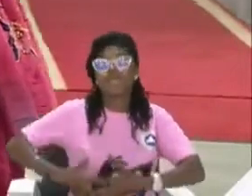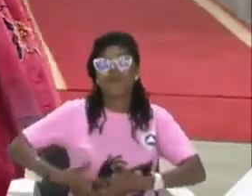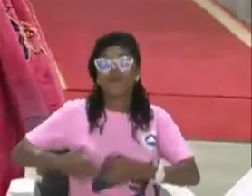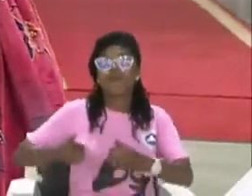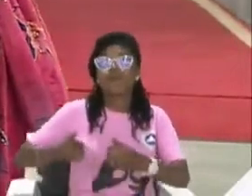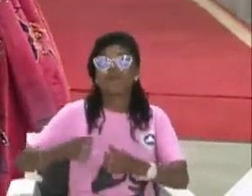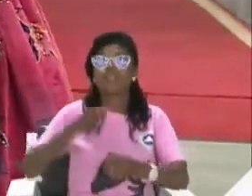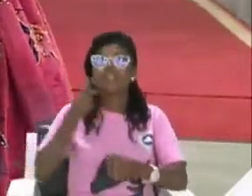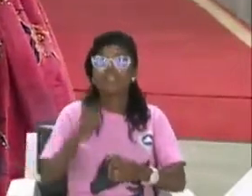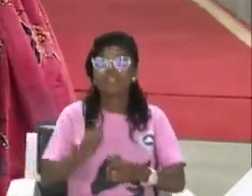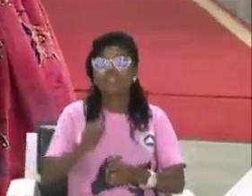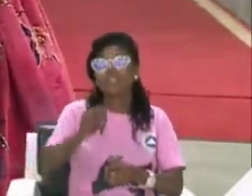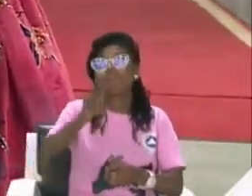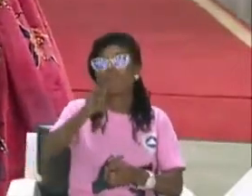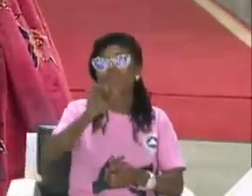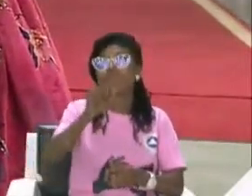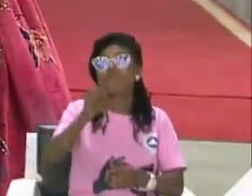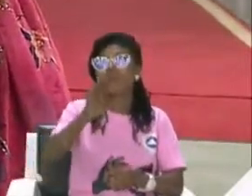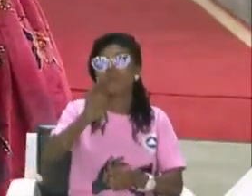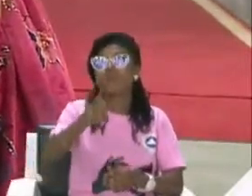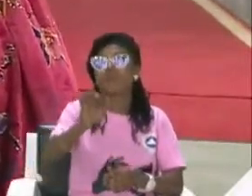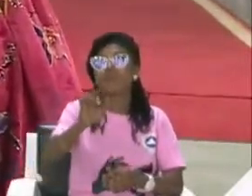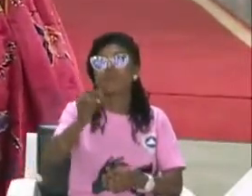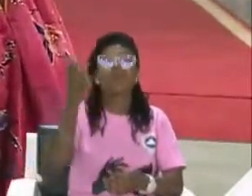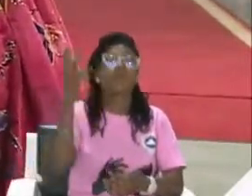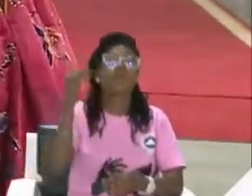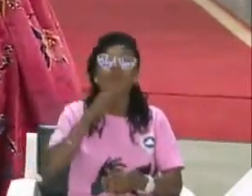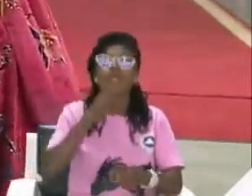The fibroid was covering my baby. In fact,